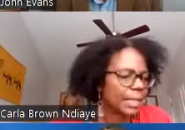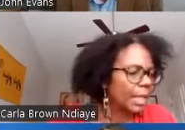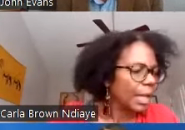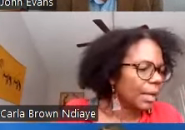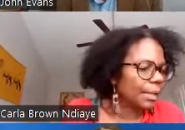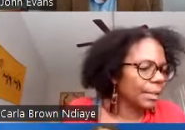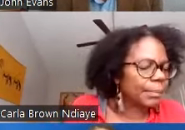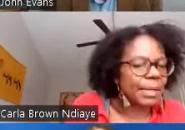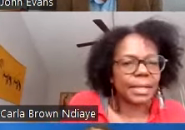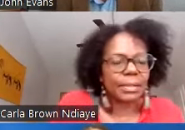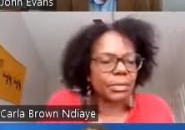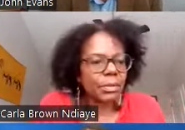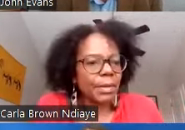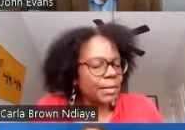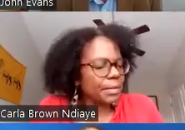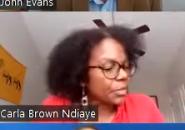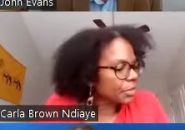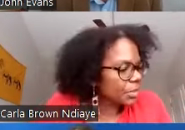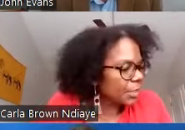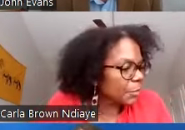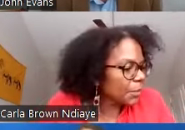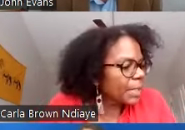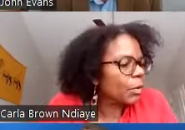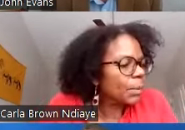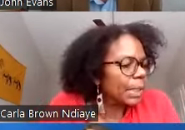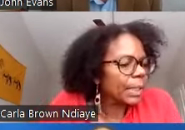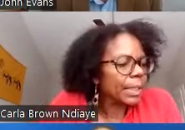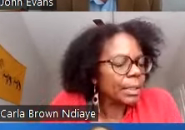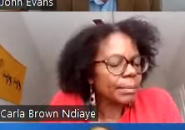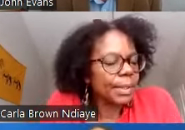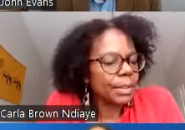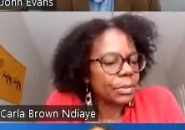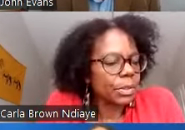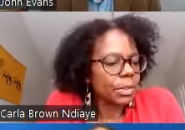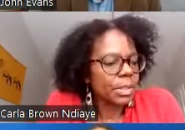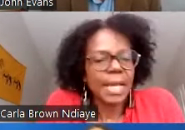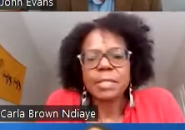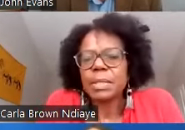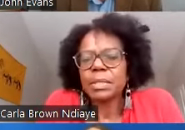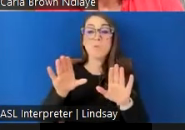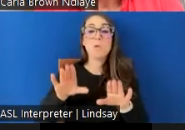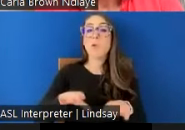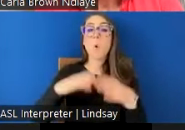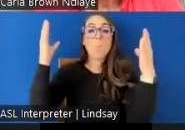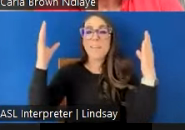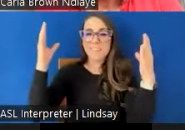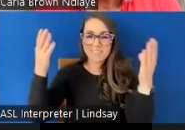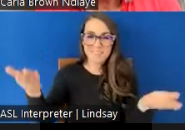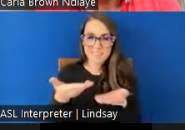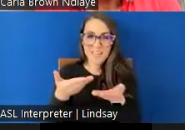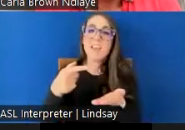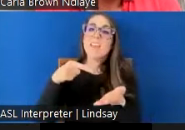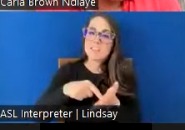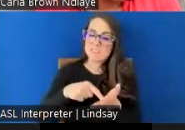Thanks, John. So I think John just gave me a great opening. And this has been something that is a